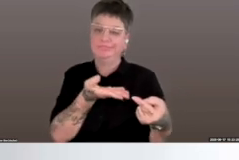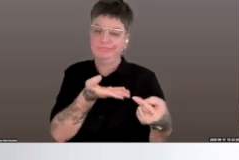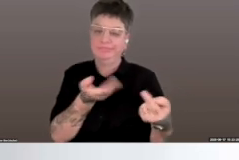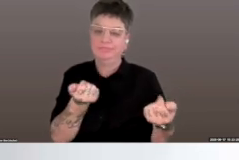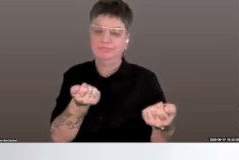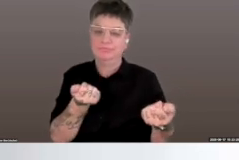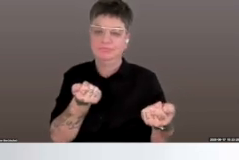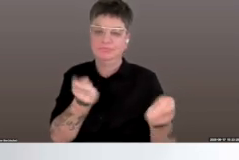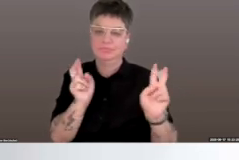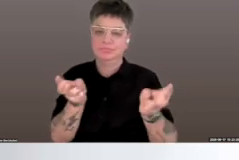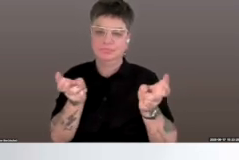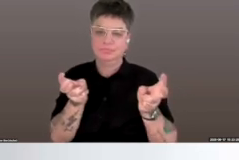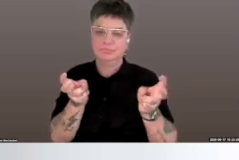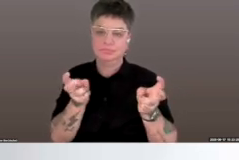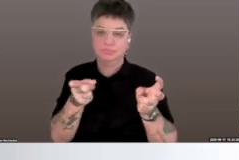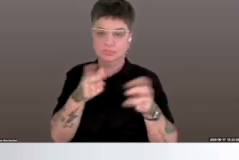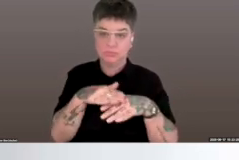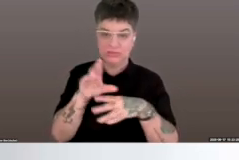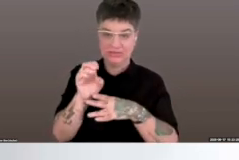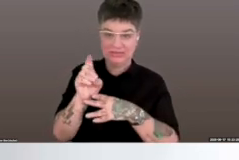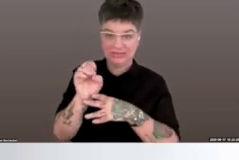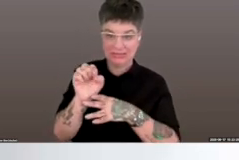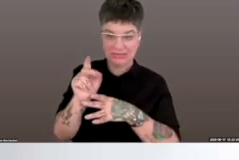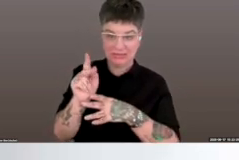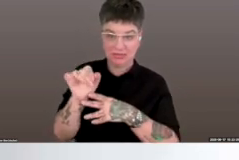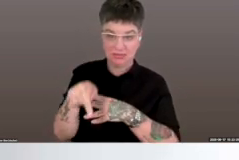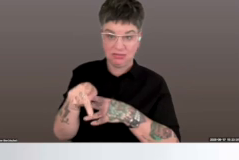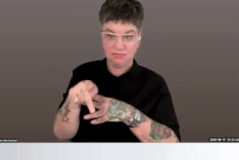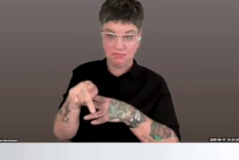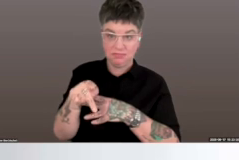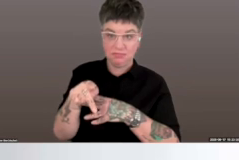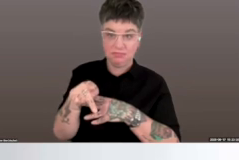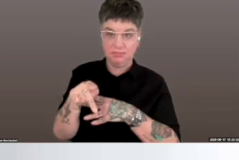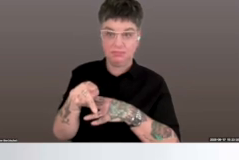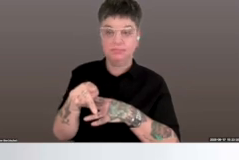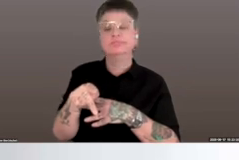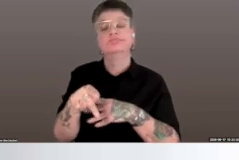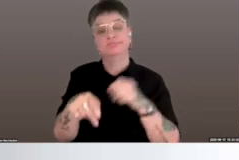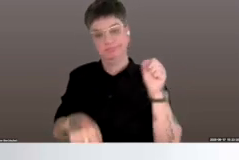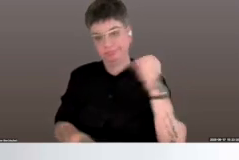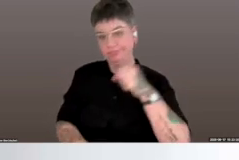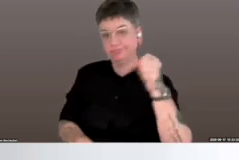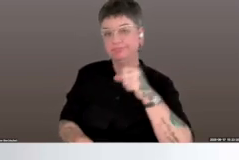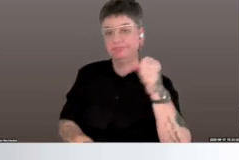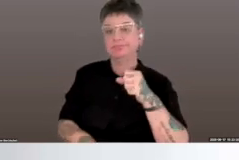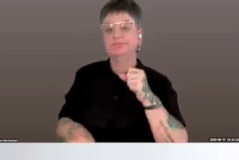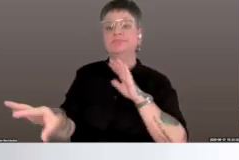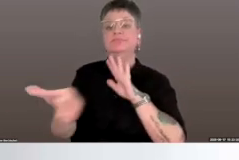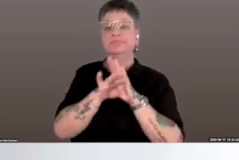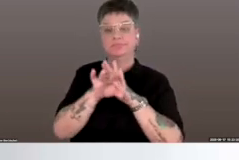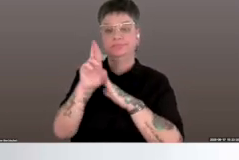issue. So you're on the desktop version and you have to go to more? Yeah. Okay. Once you select